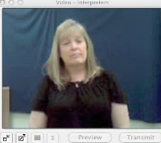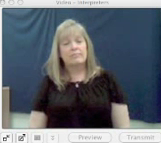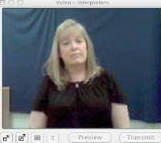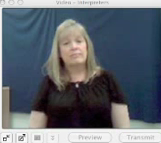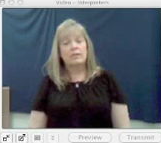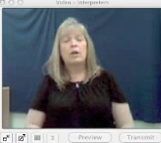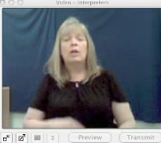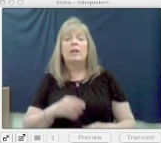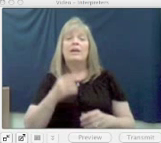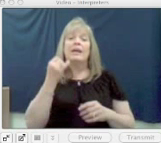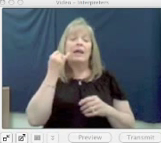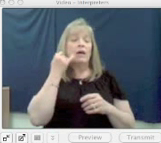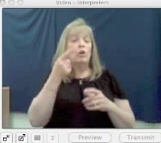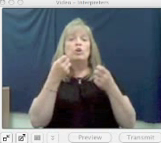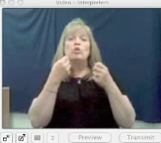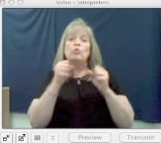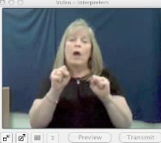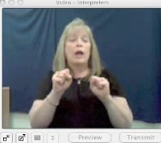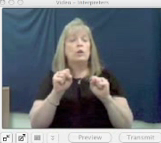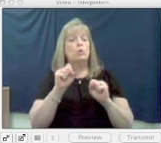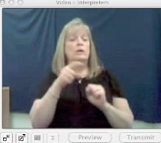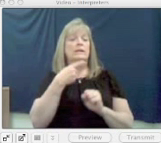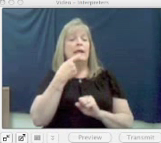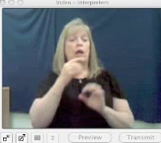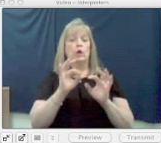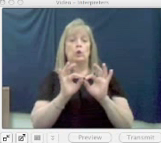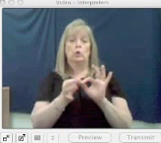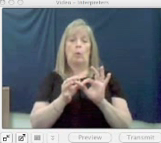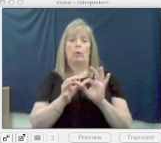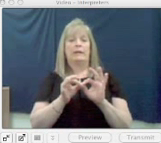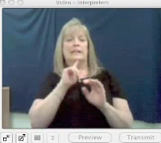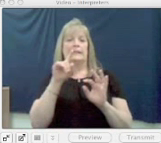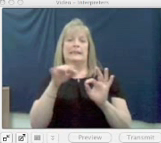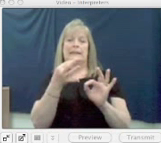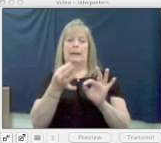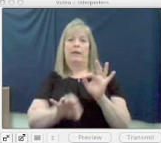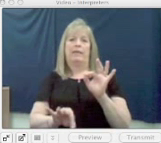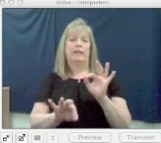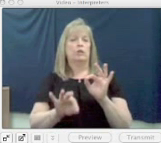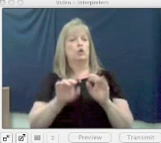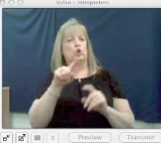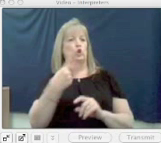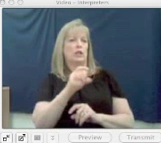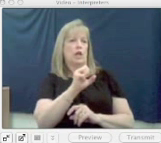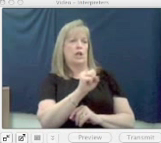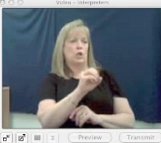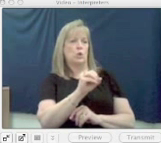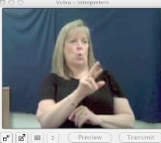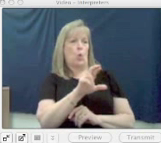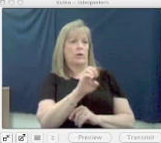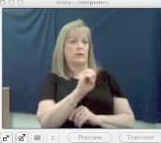When you try to reduce interpreting down to something simplistic as source and target language,